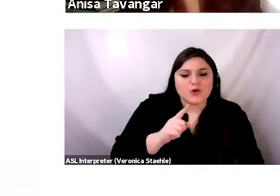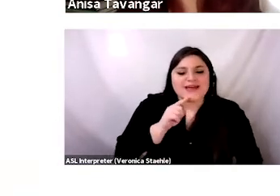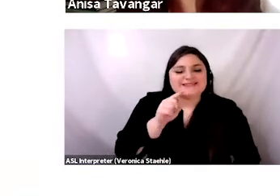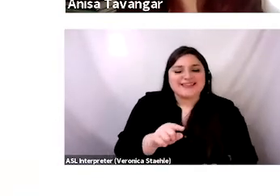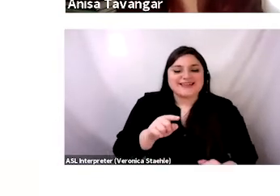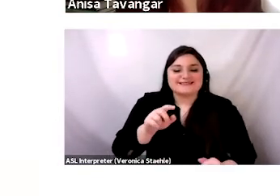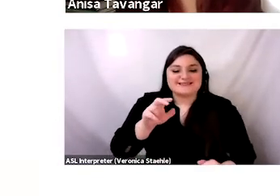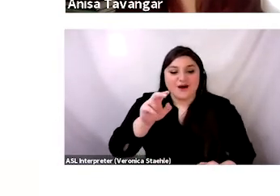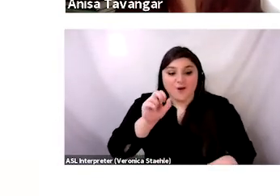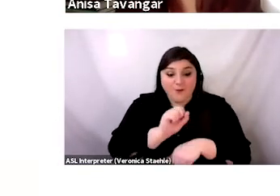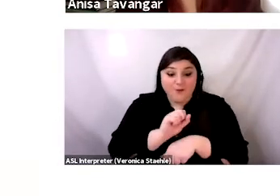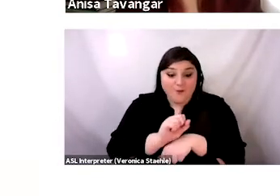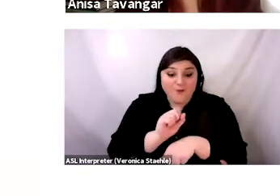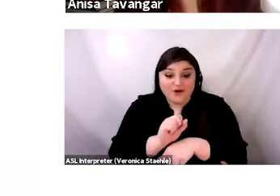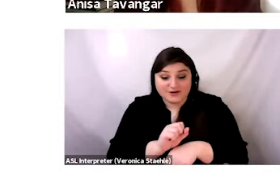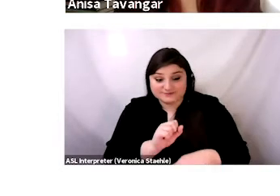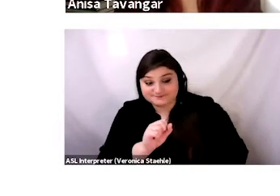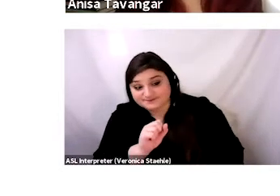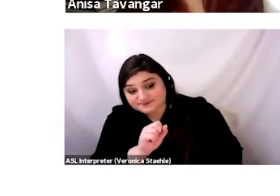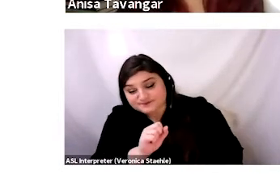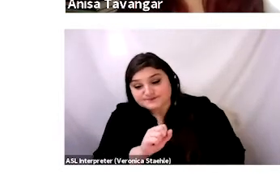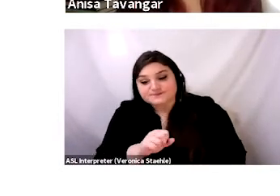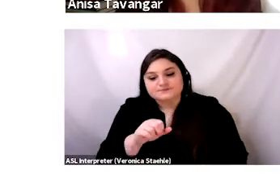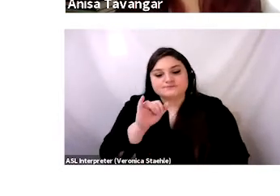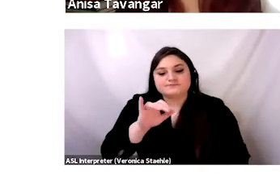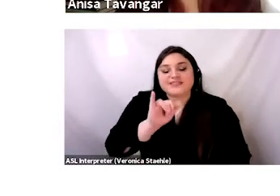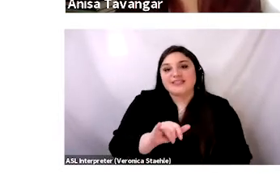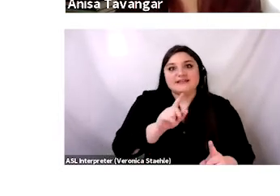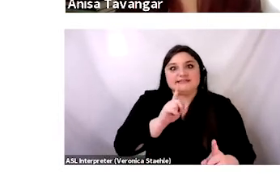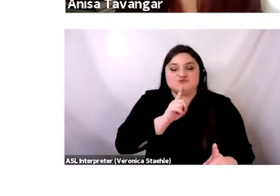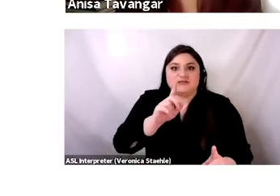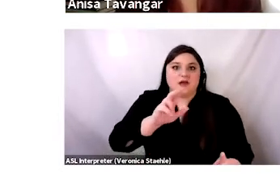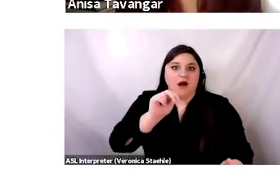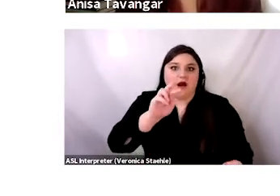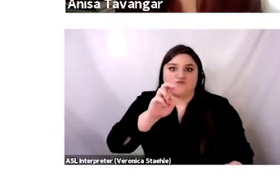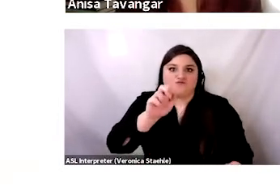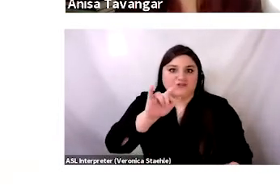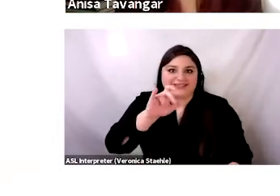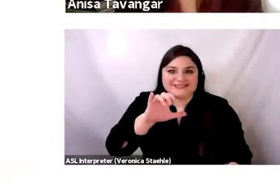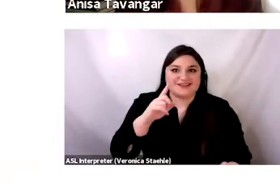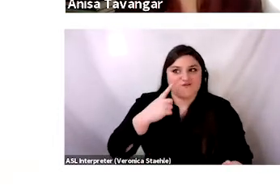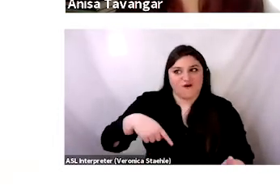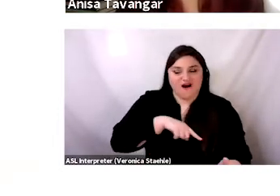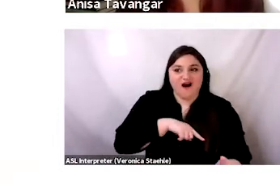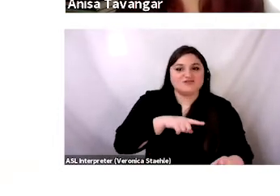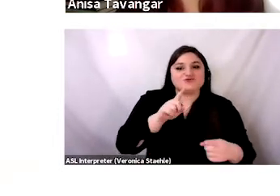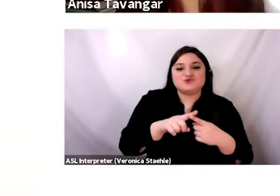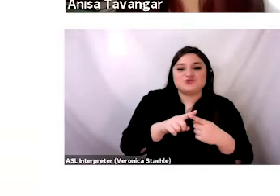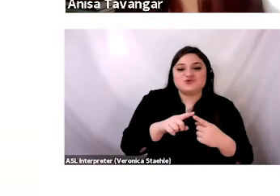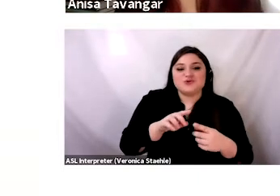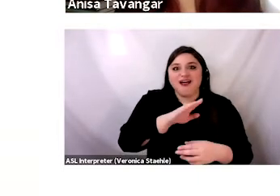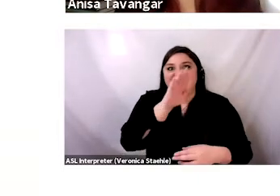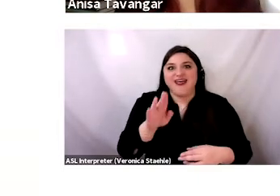slowing down this process of consumerism, because I also think it's unrealistic for us to never